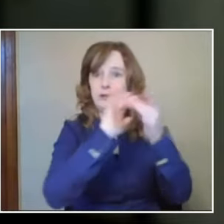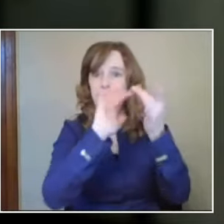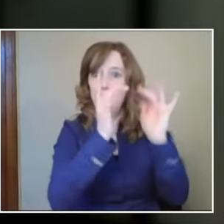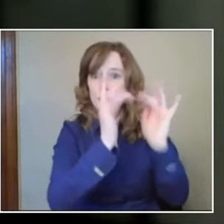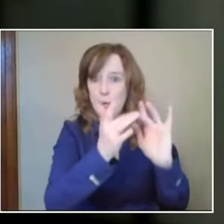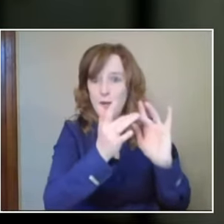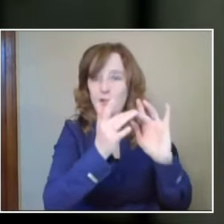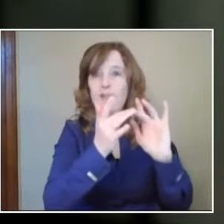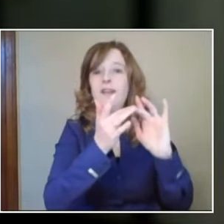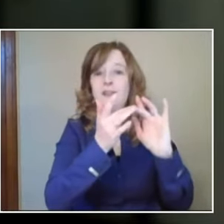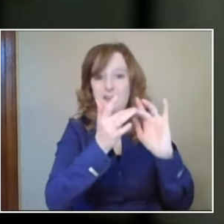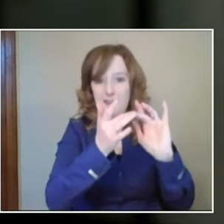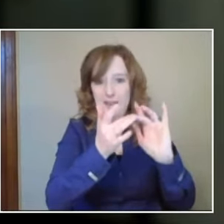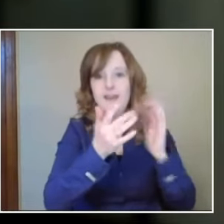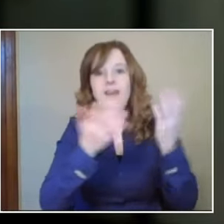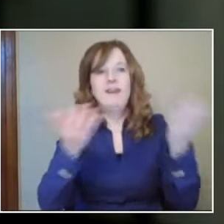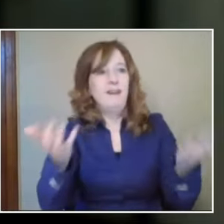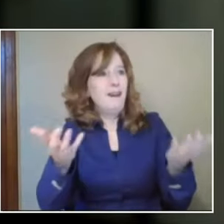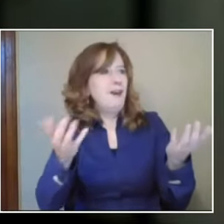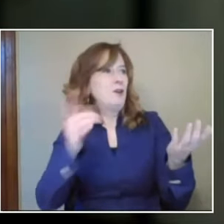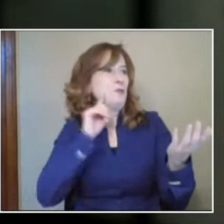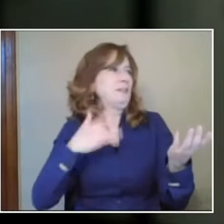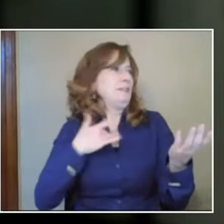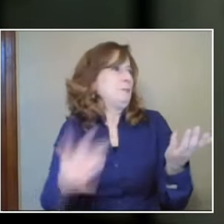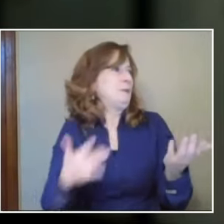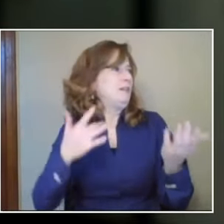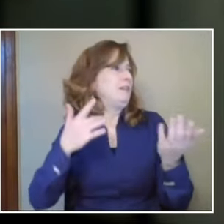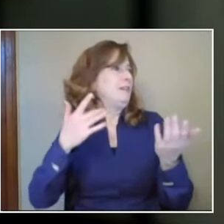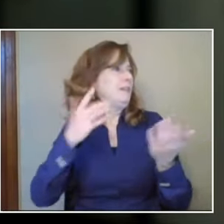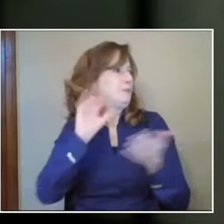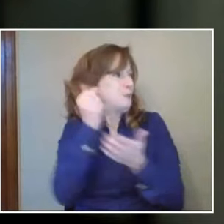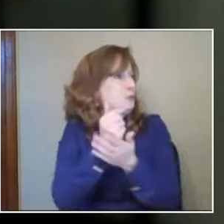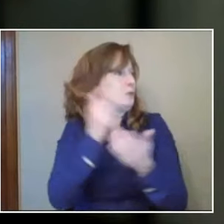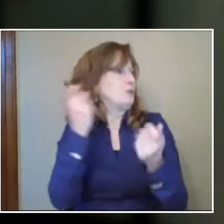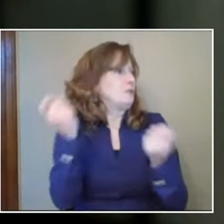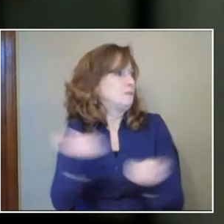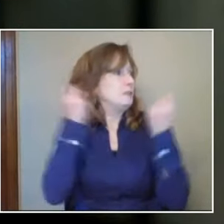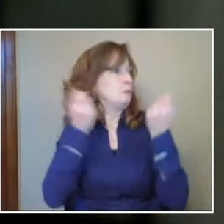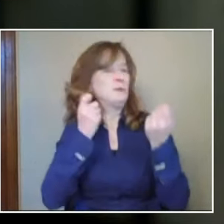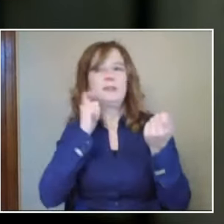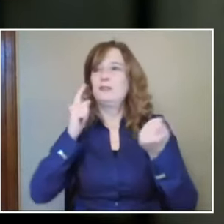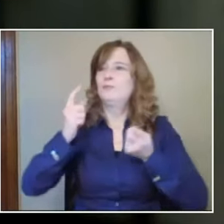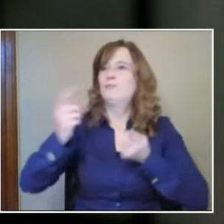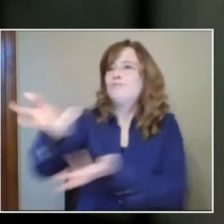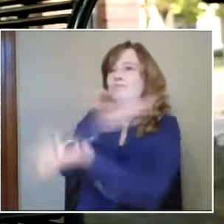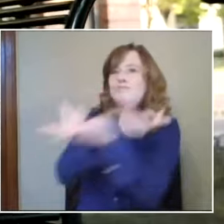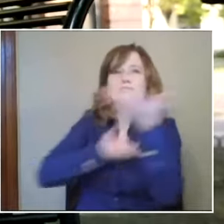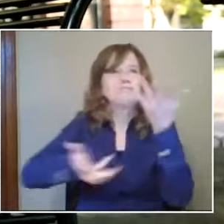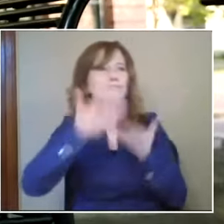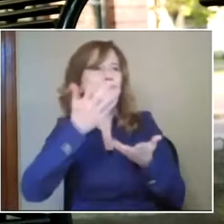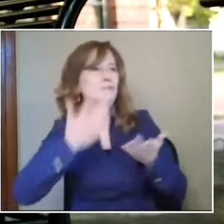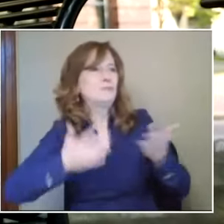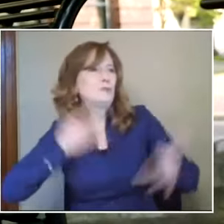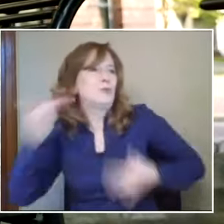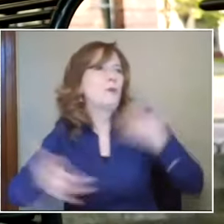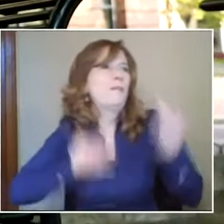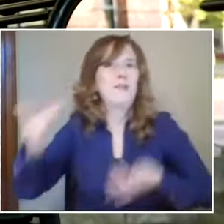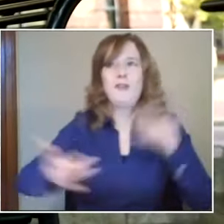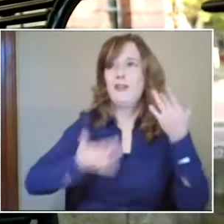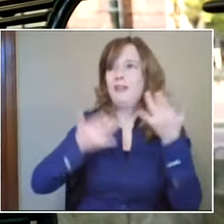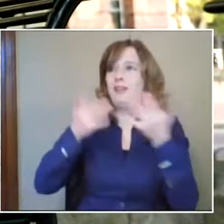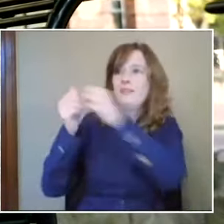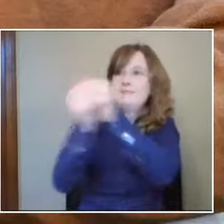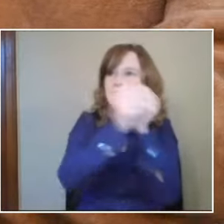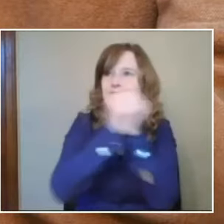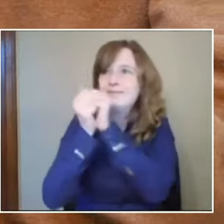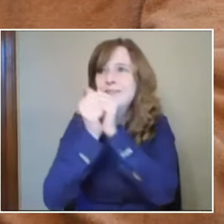commencement at Columbus State is a joyful, collective celebration of everything that makes our community special. But virtual delivery